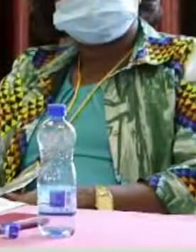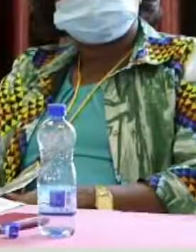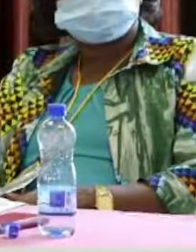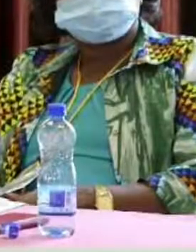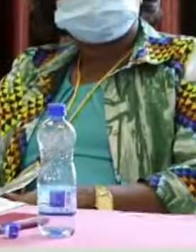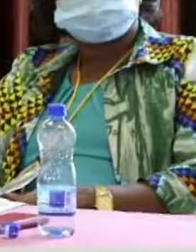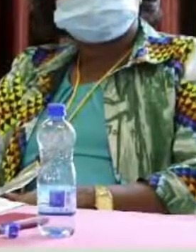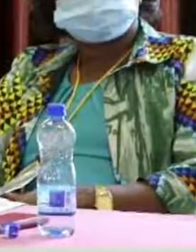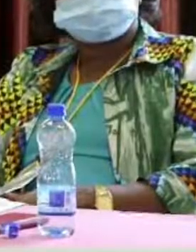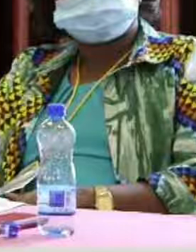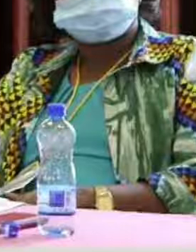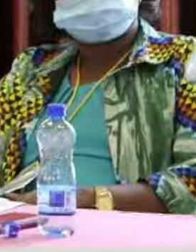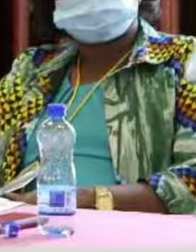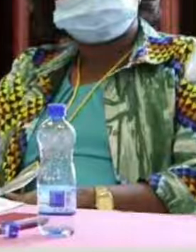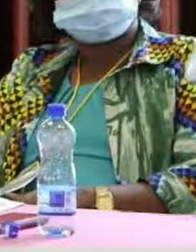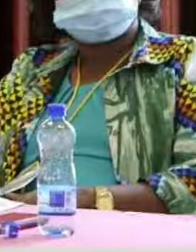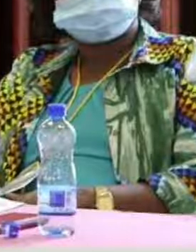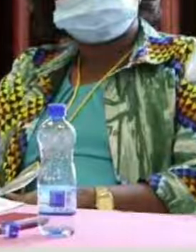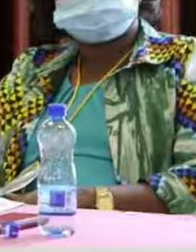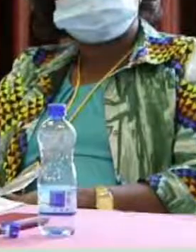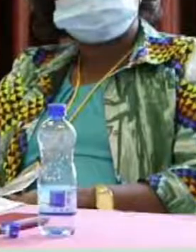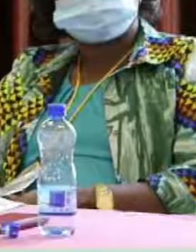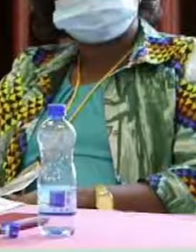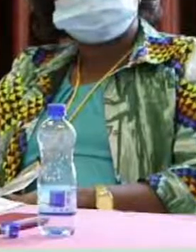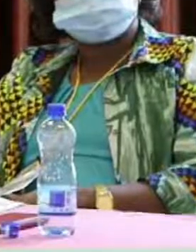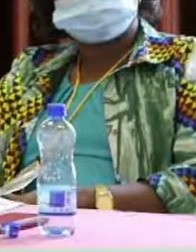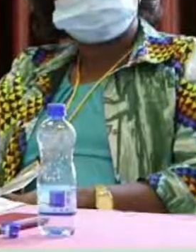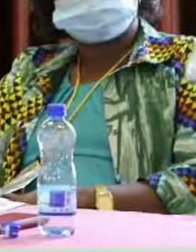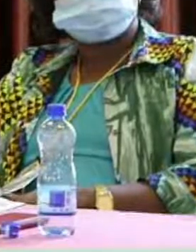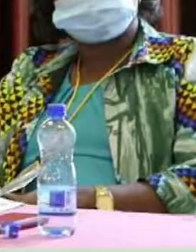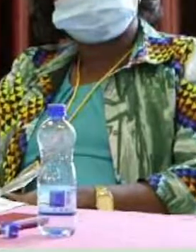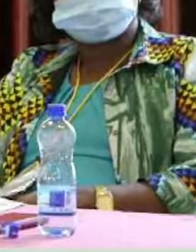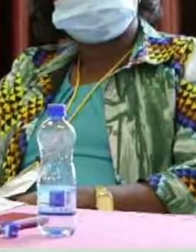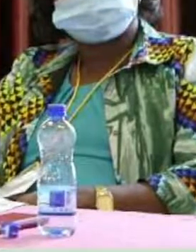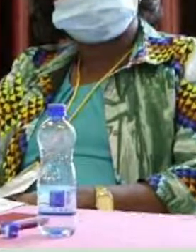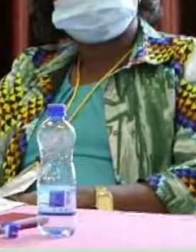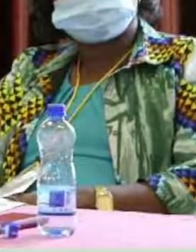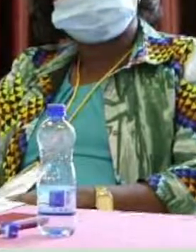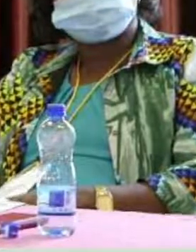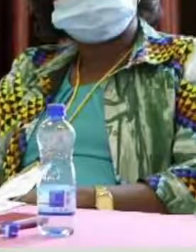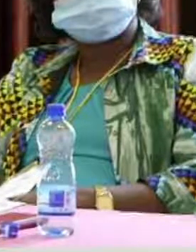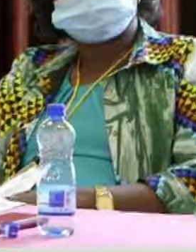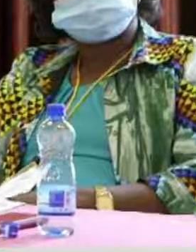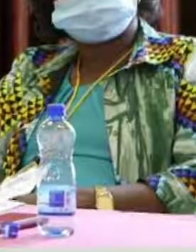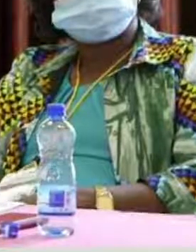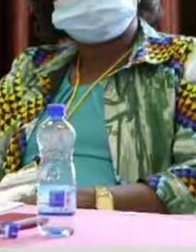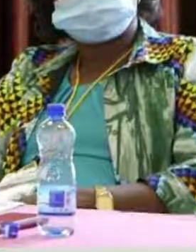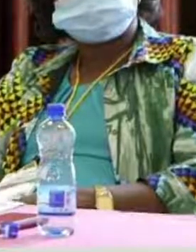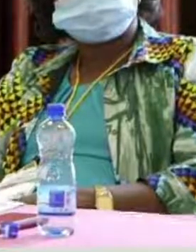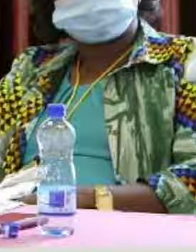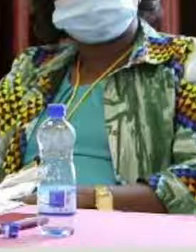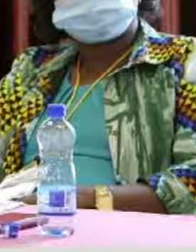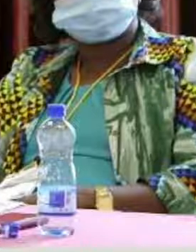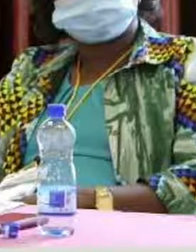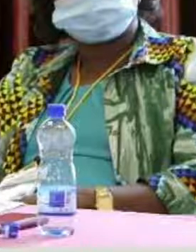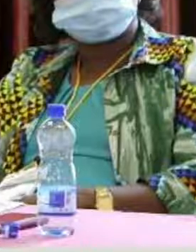exchequer by, for instance, paying for the unit on clinical legal education.